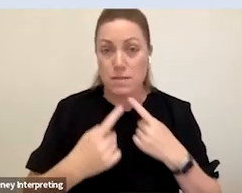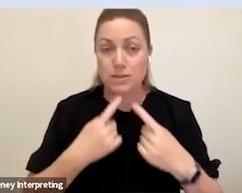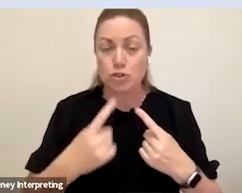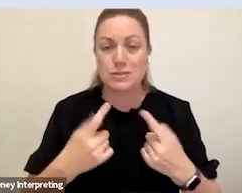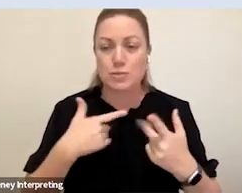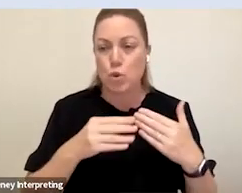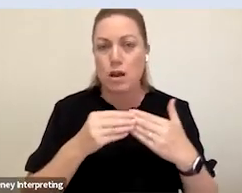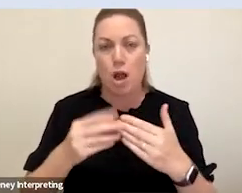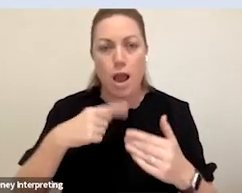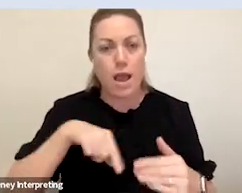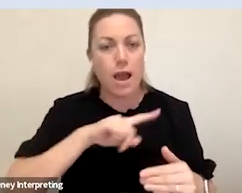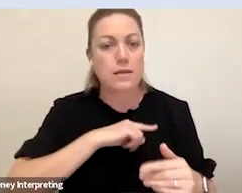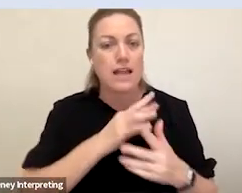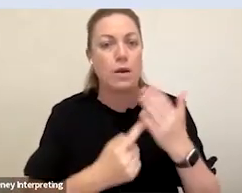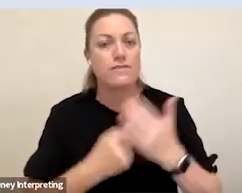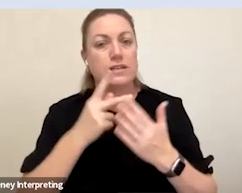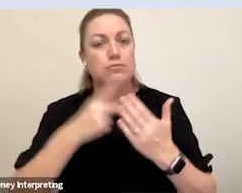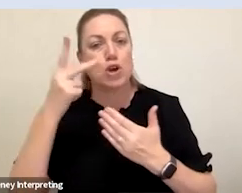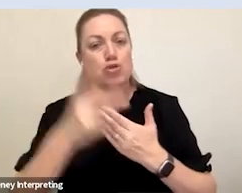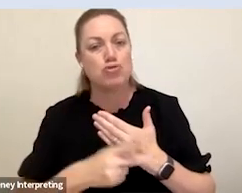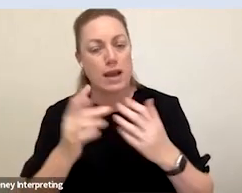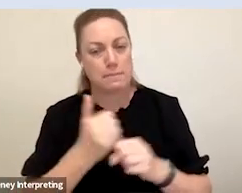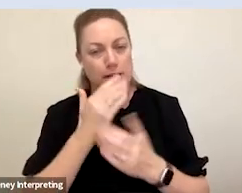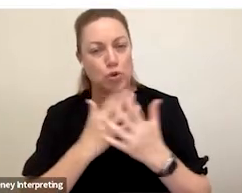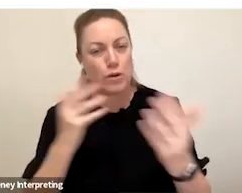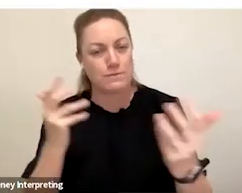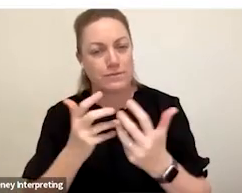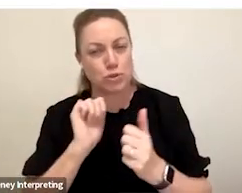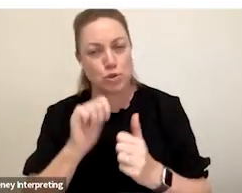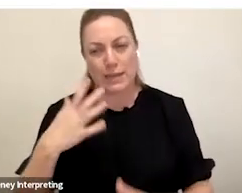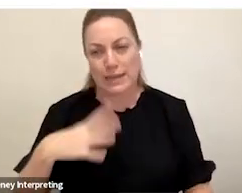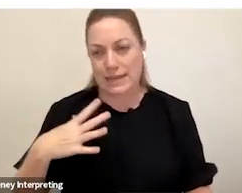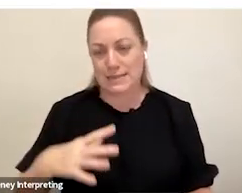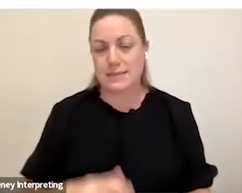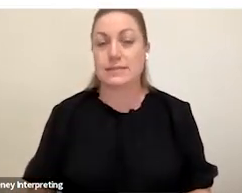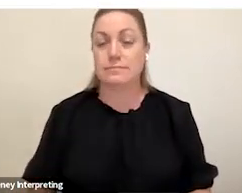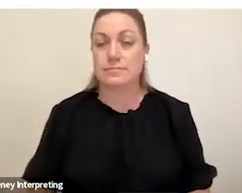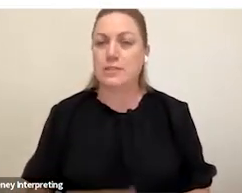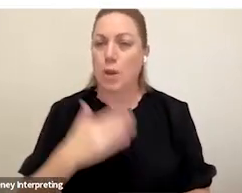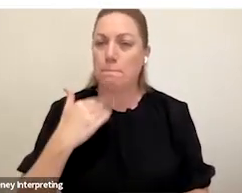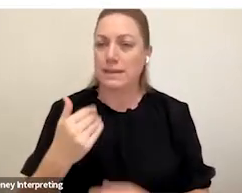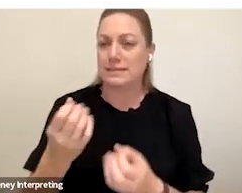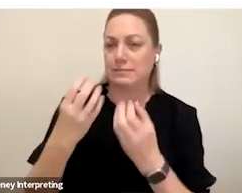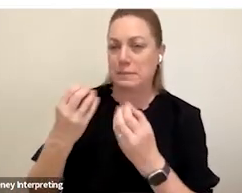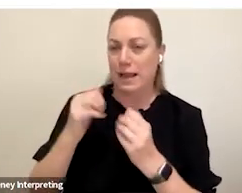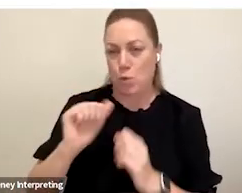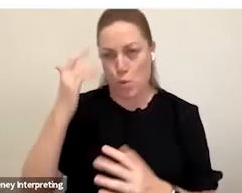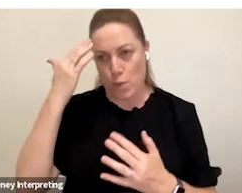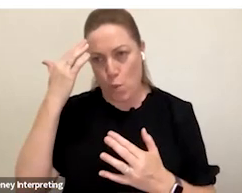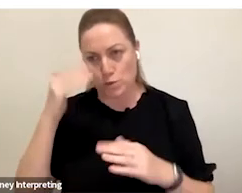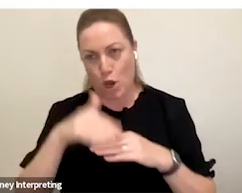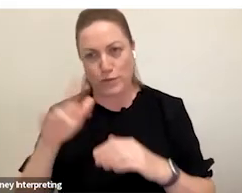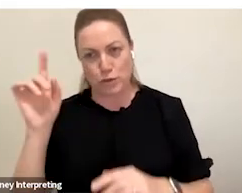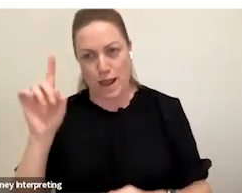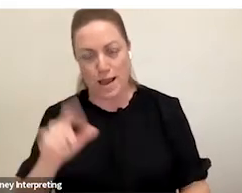events program to make sure it meets your needs. So please take some time to share your thoughts with us. It has been a pleasure to host you